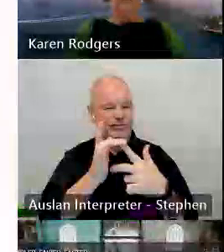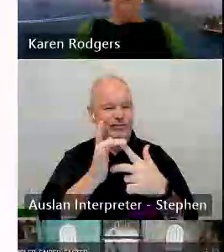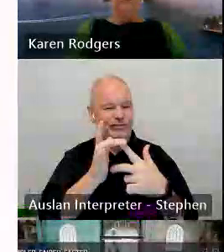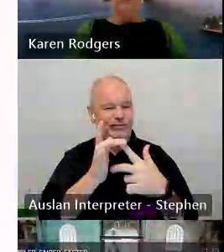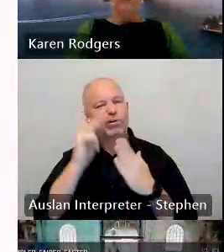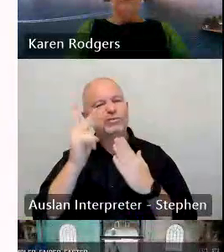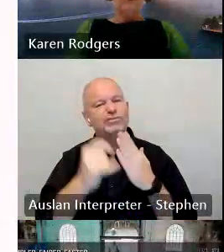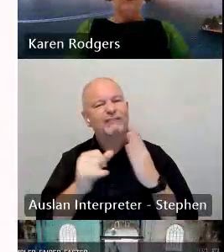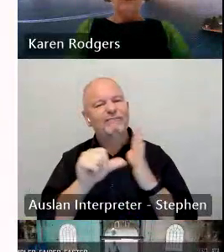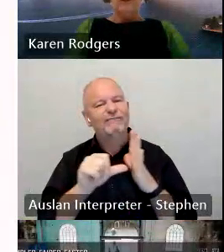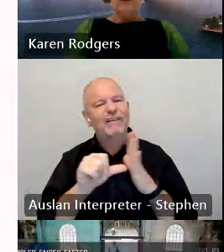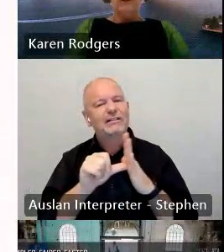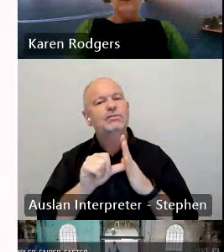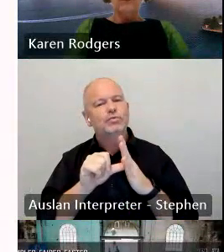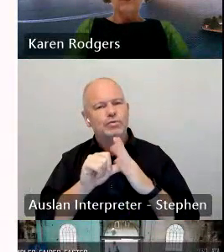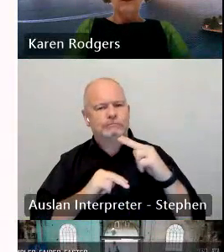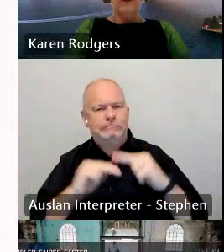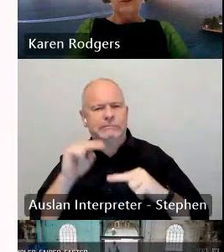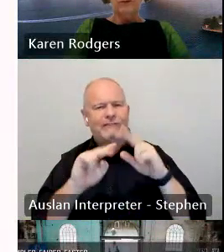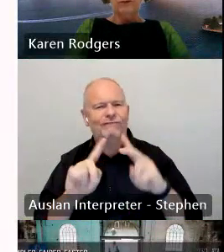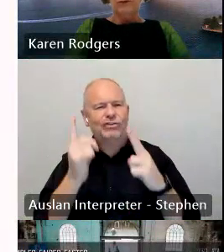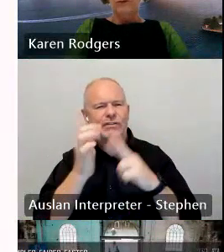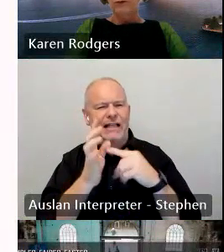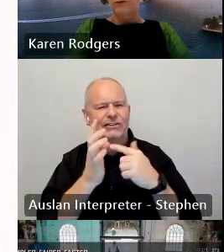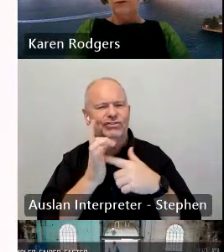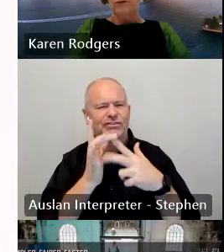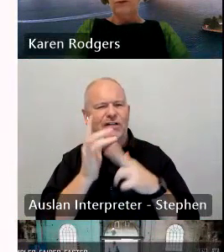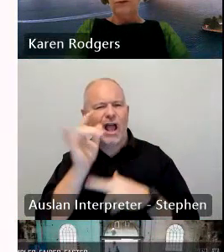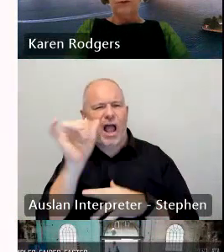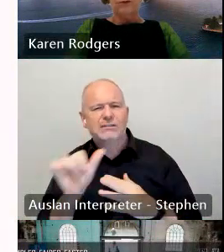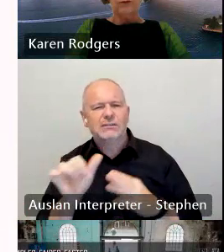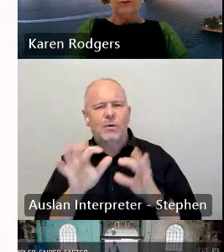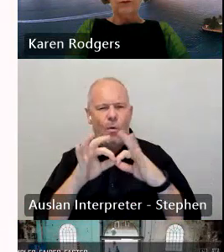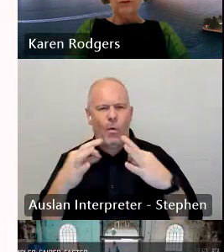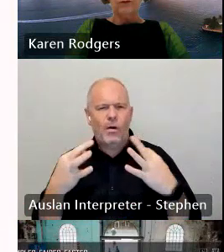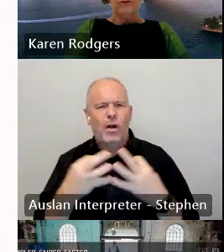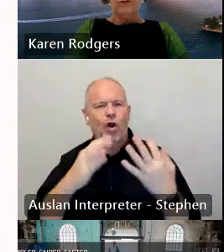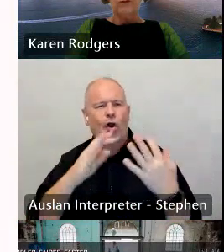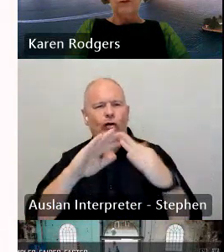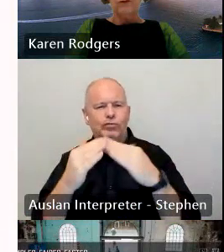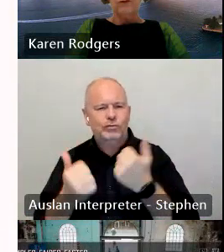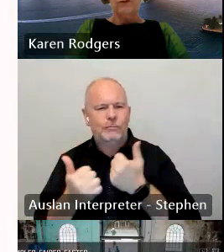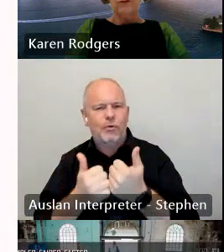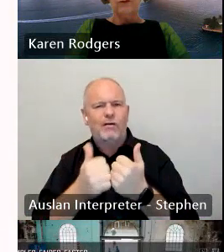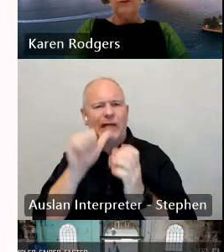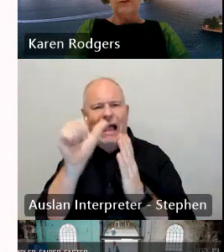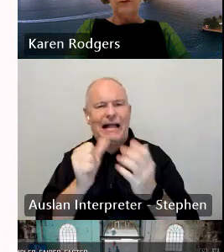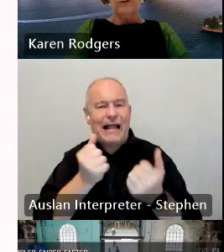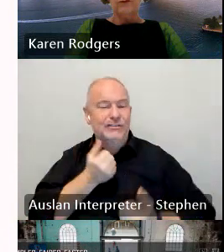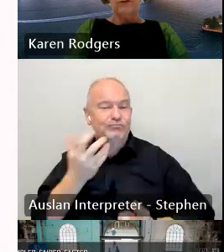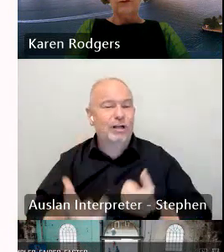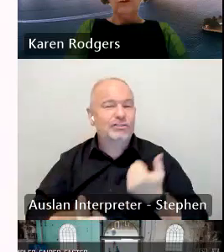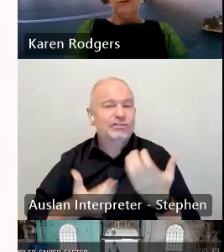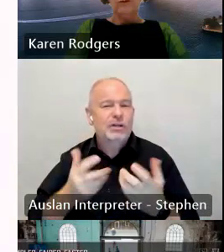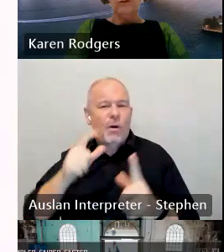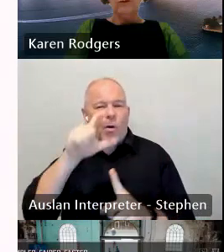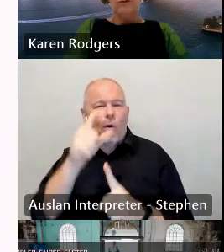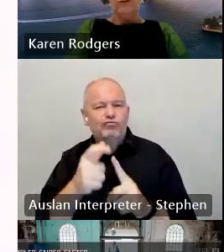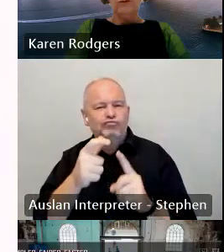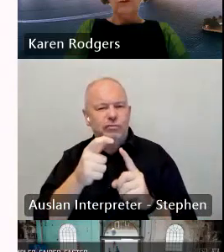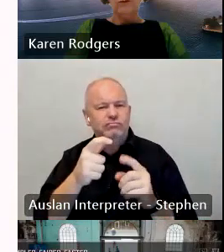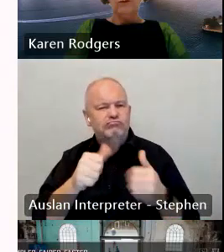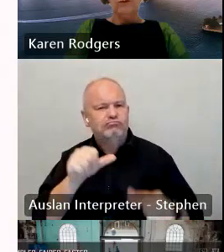to strengthen First Nations artists, organisations and communities by supporting artistic expression, cultural protocols,